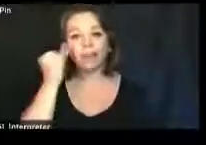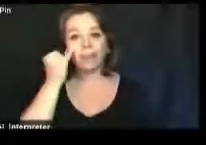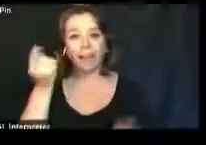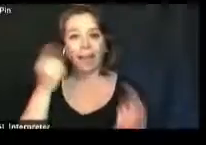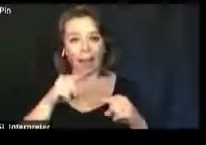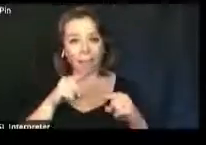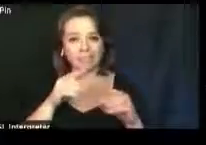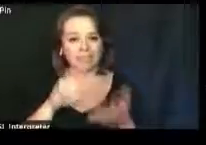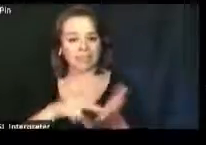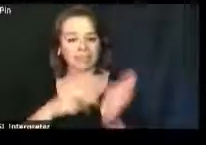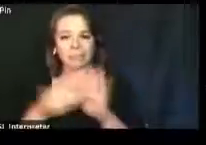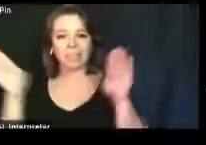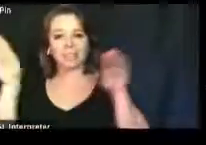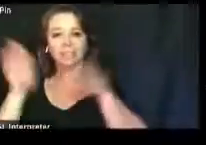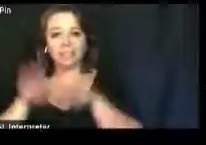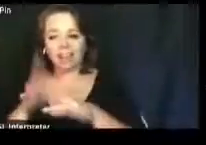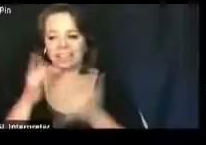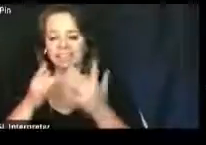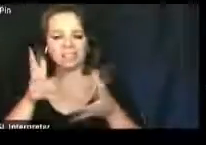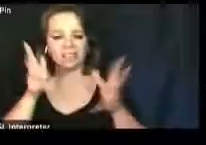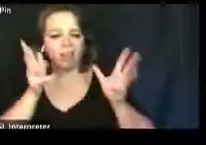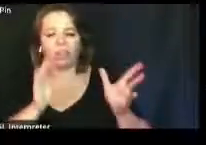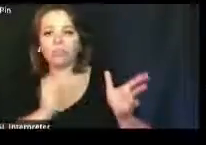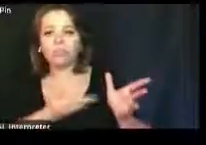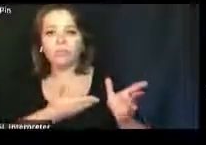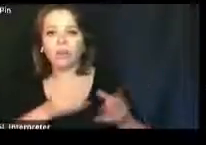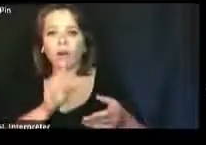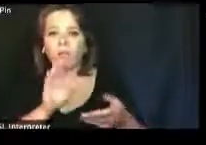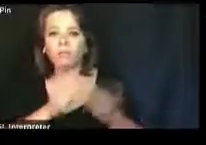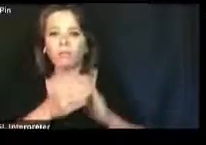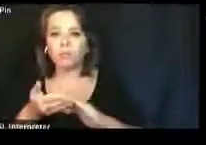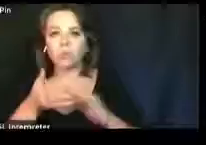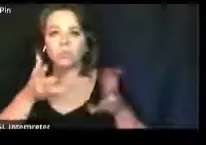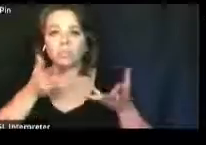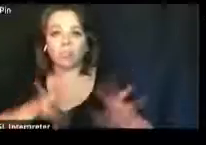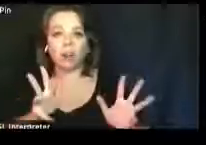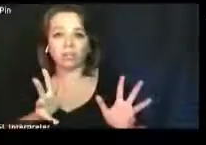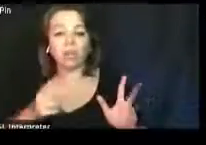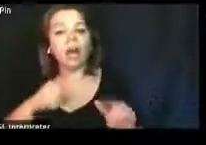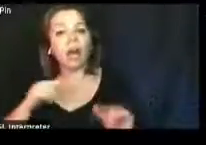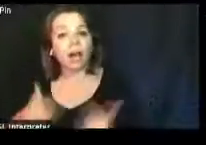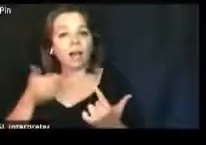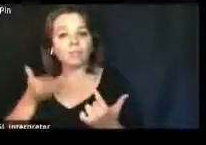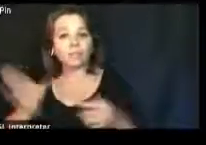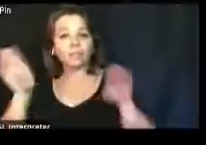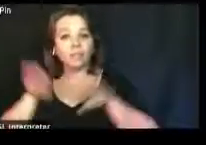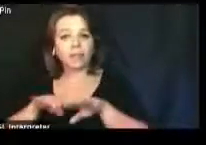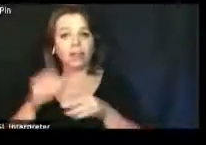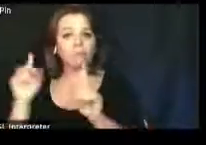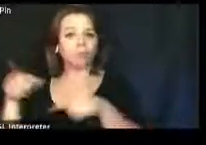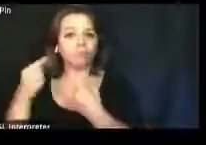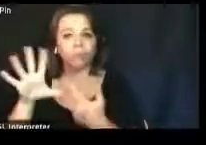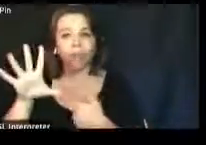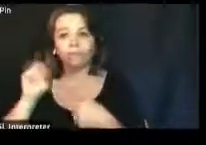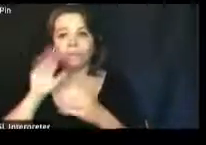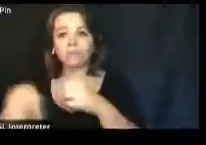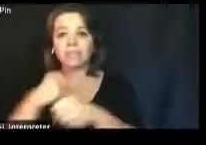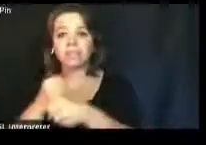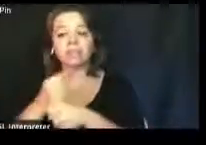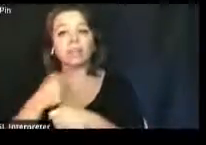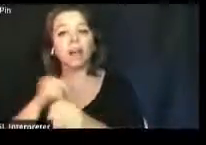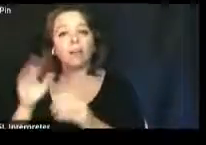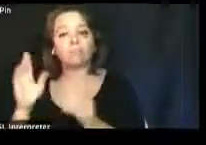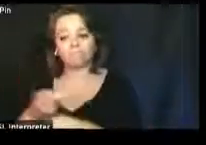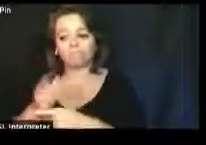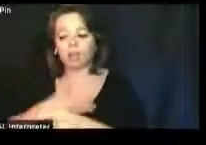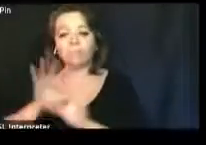and we lose our community. I've lived in the Valley for probably 50 years. I've raised my family here and most of them still